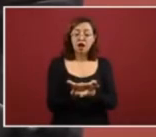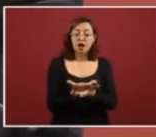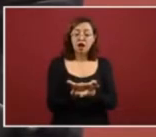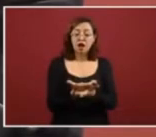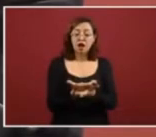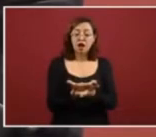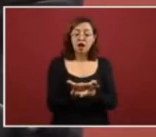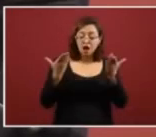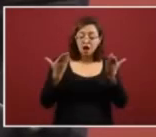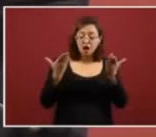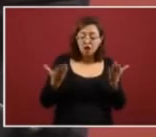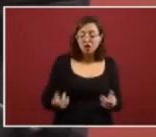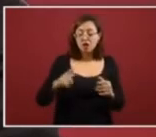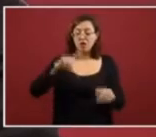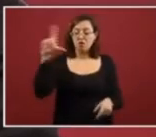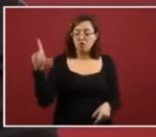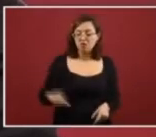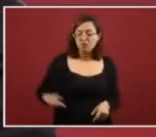authentic democracy.